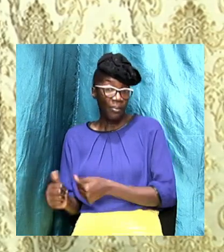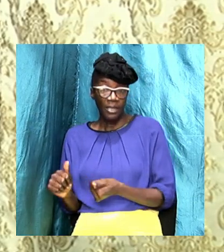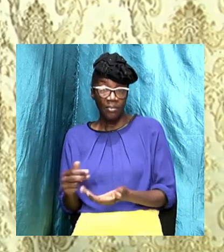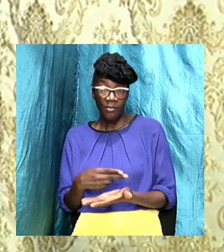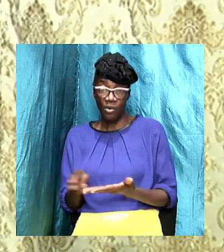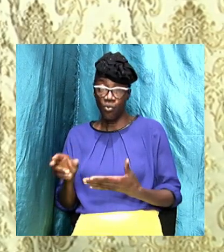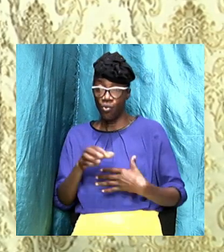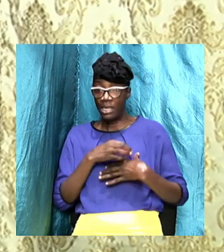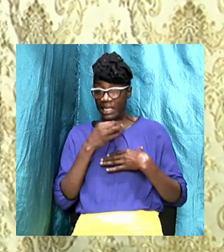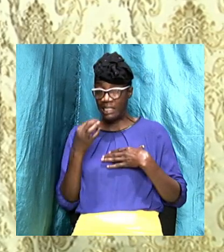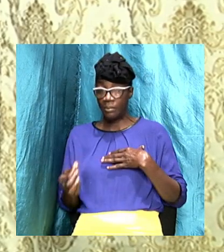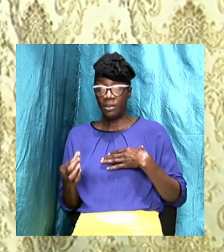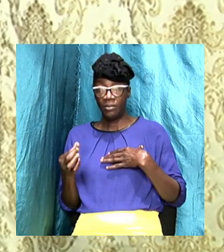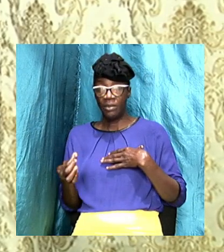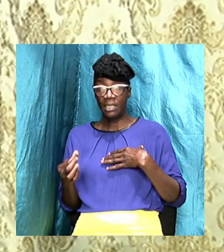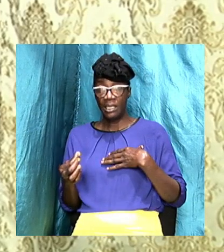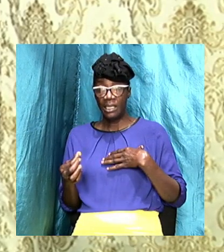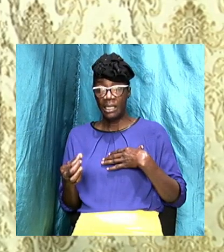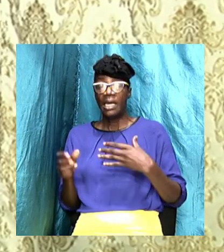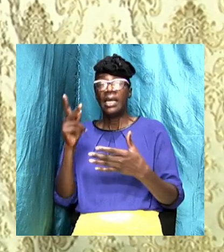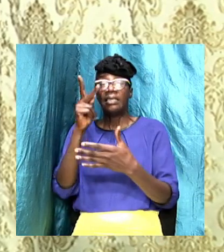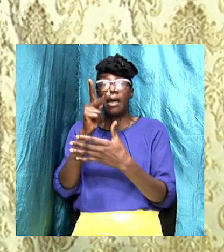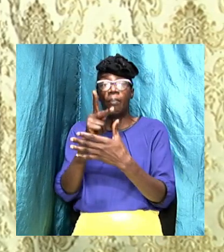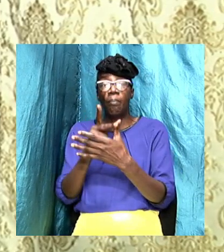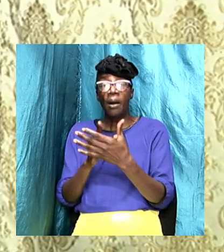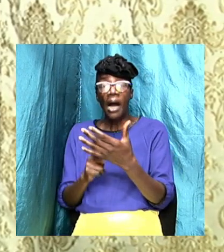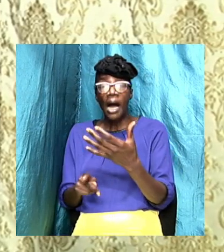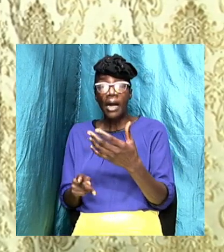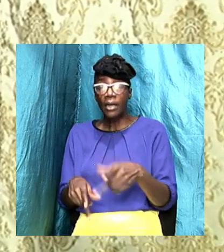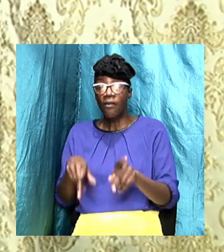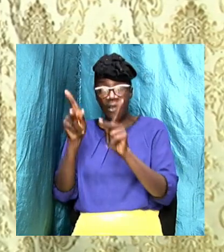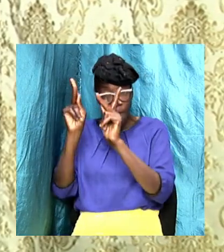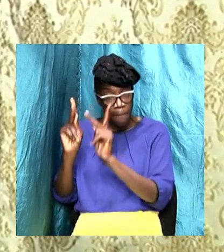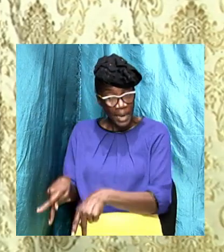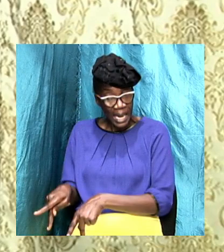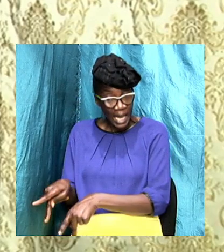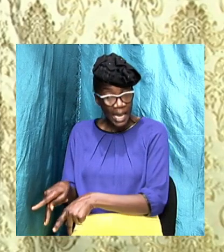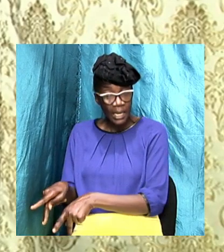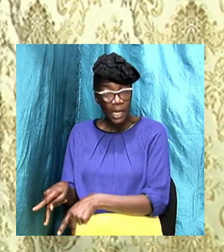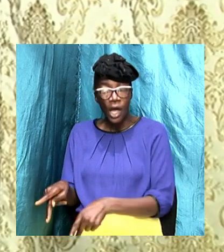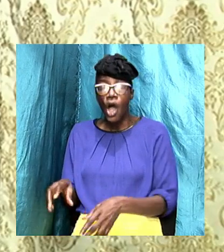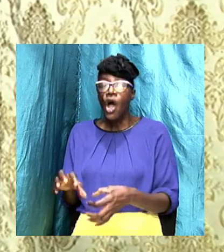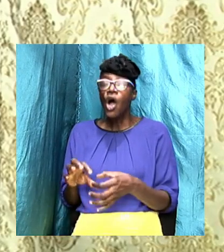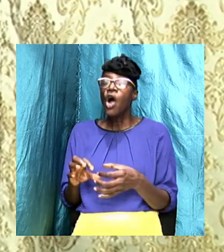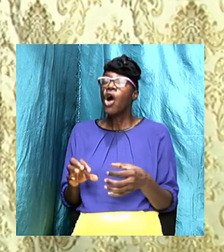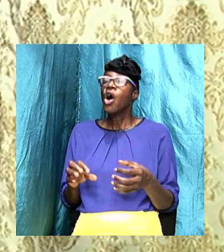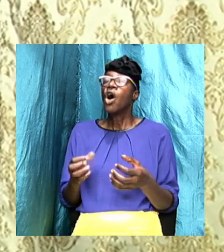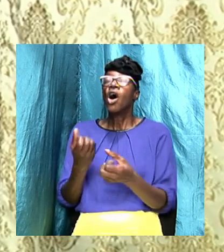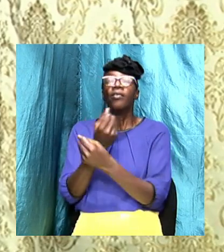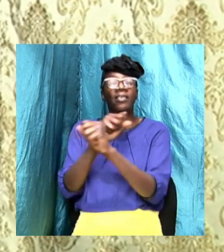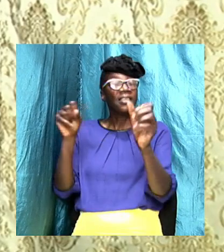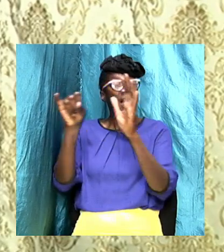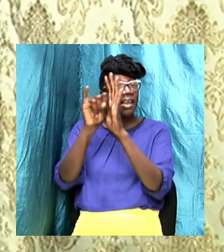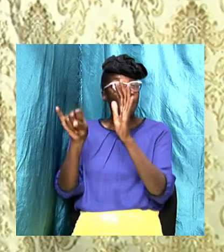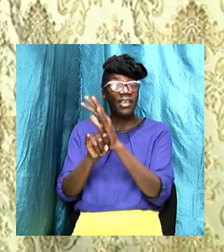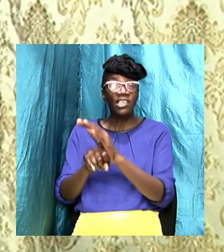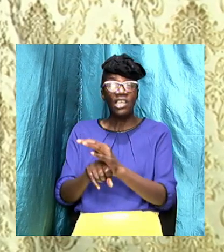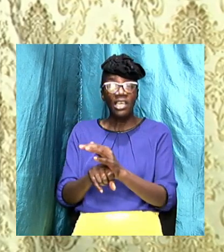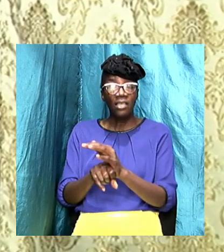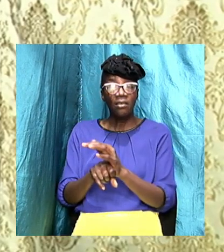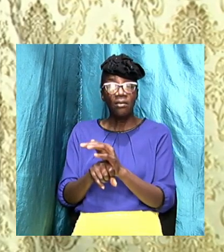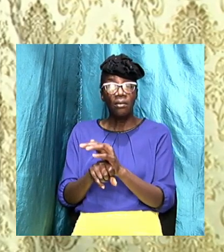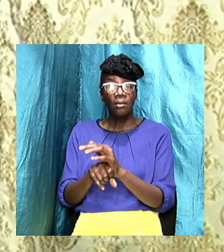The baptism of the Holy Spirit, it is a part of the plan of salvation. You cannot,